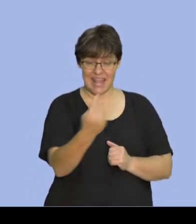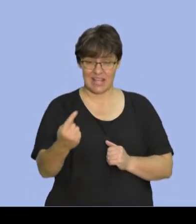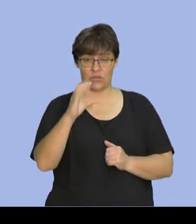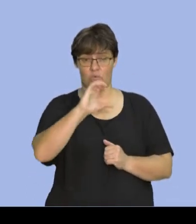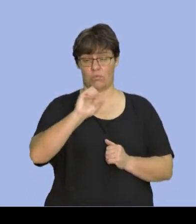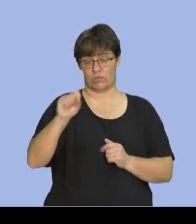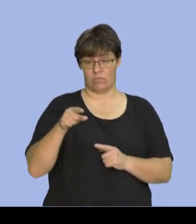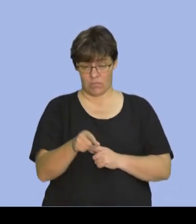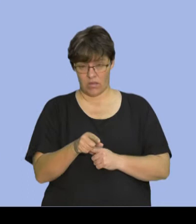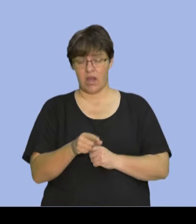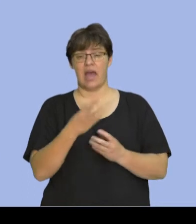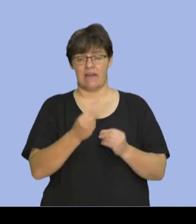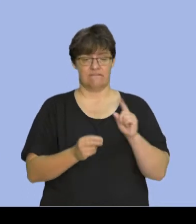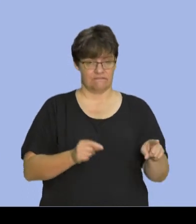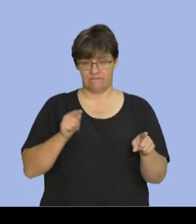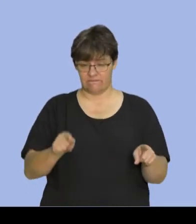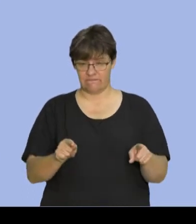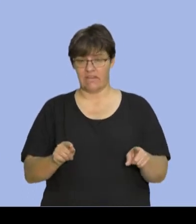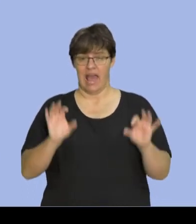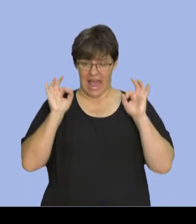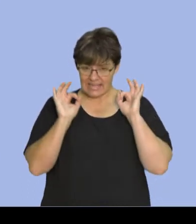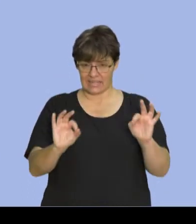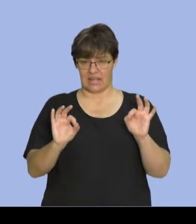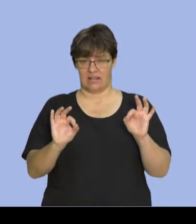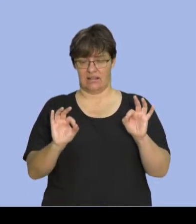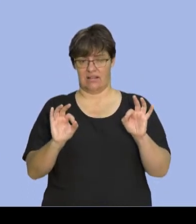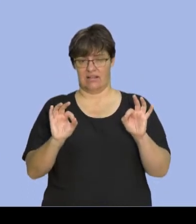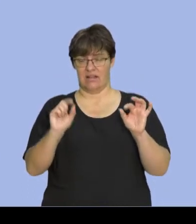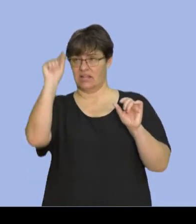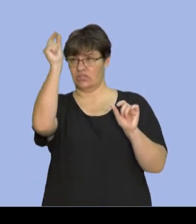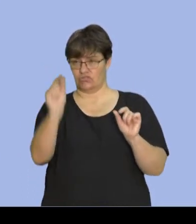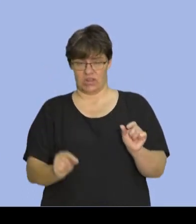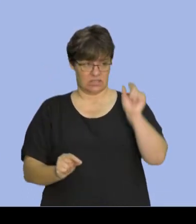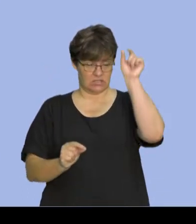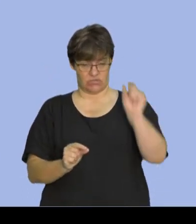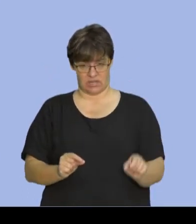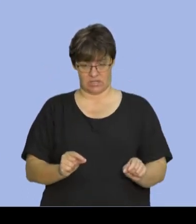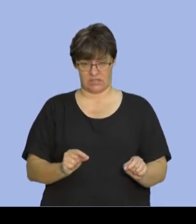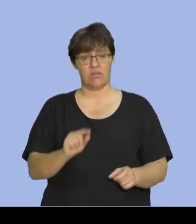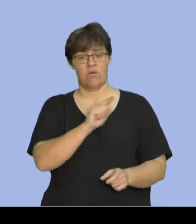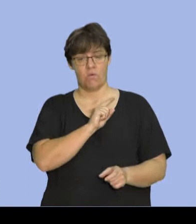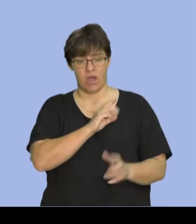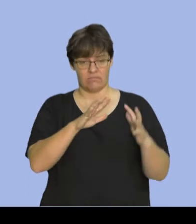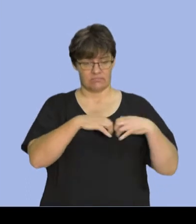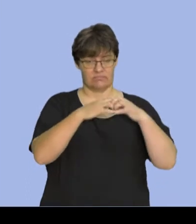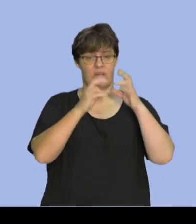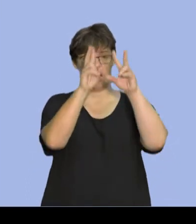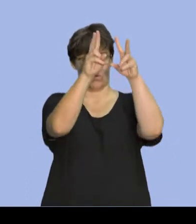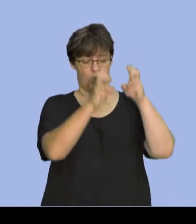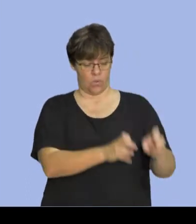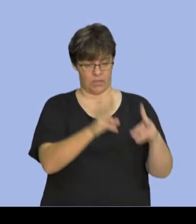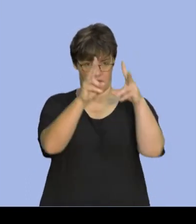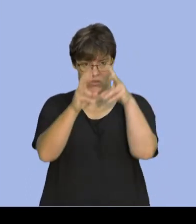composed of two identical strands because it has made up of a copy of itself. So as I indicated